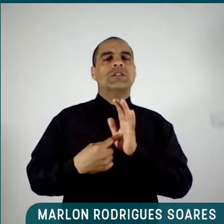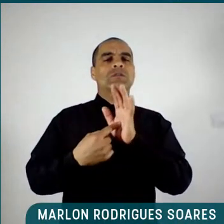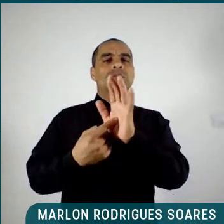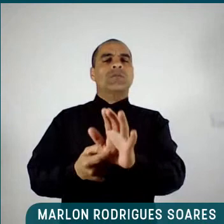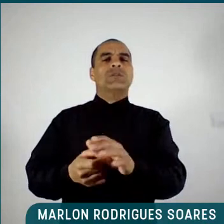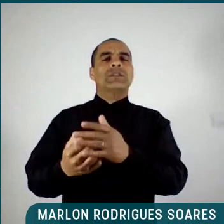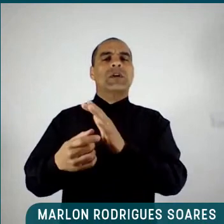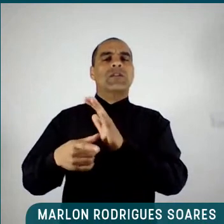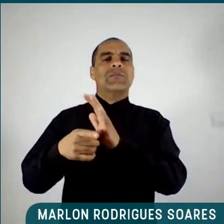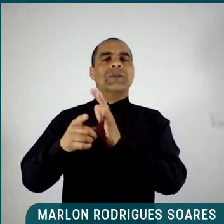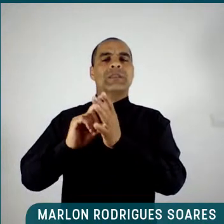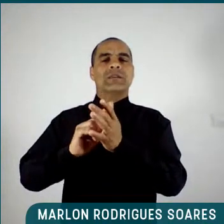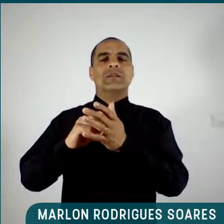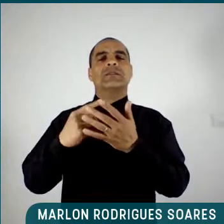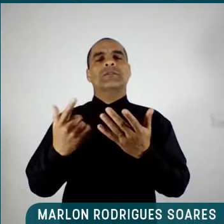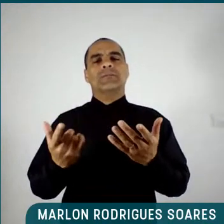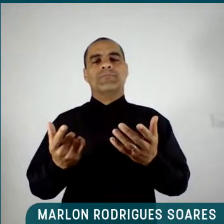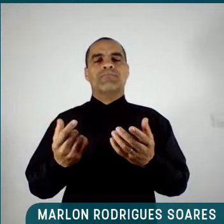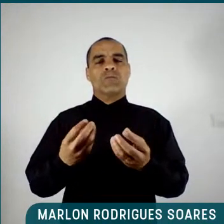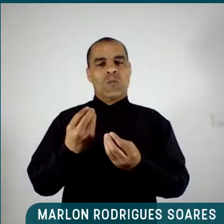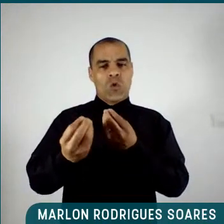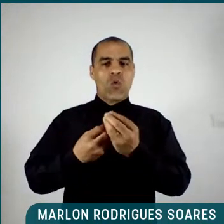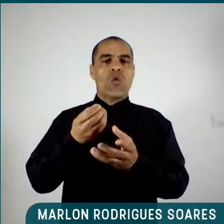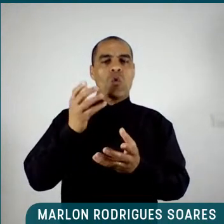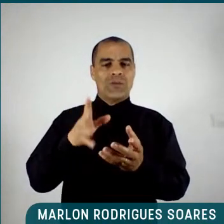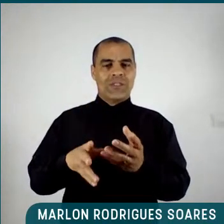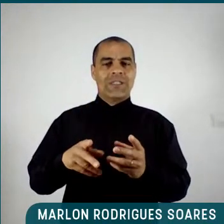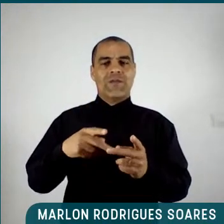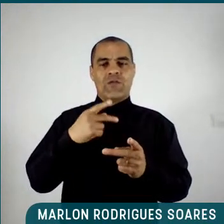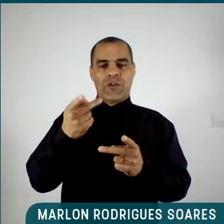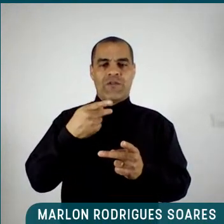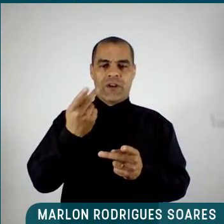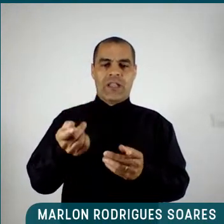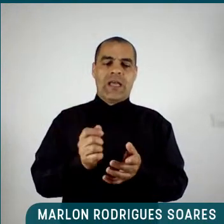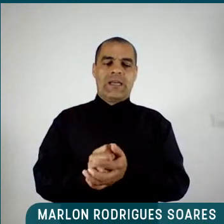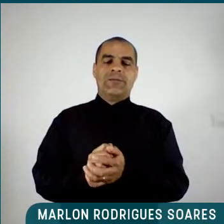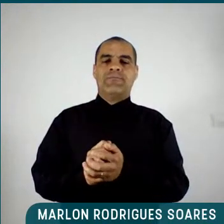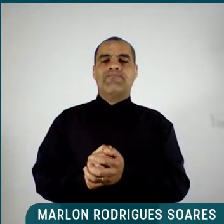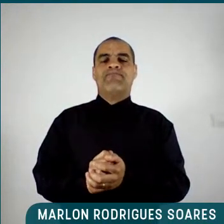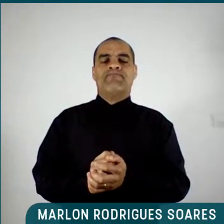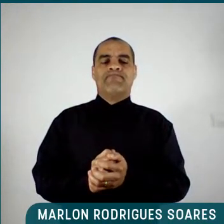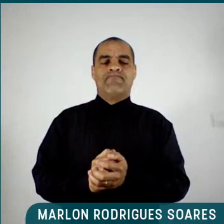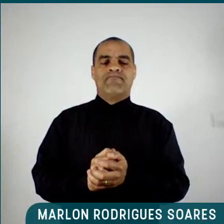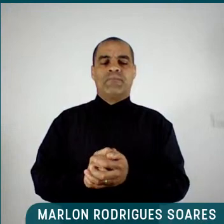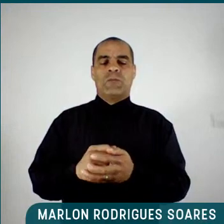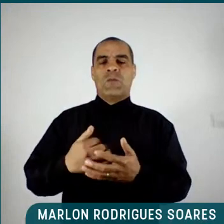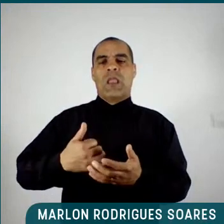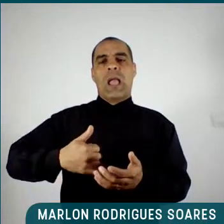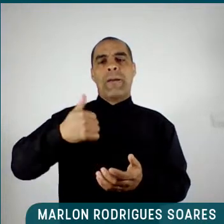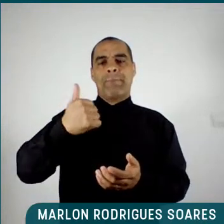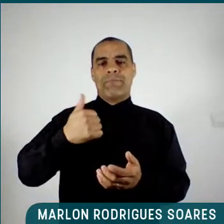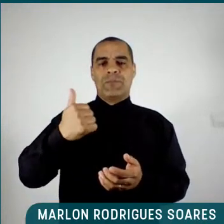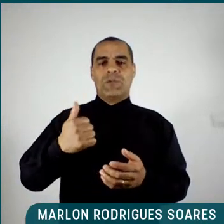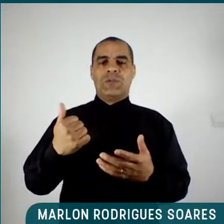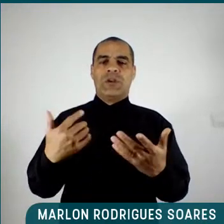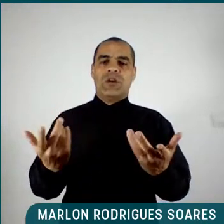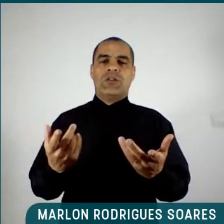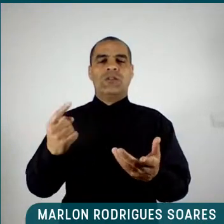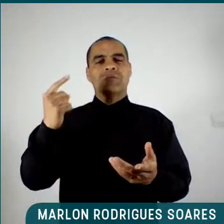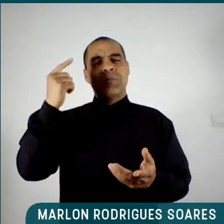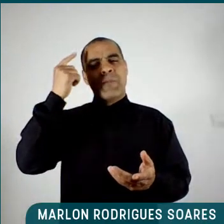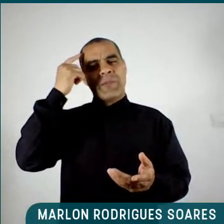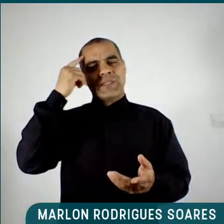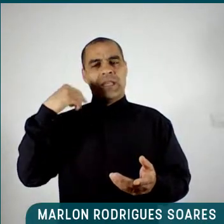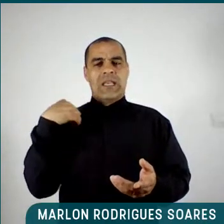altogether. This is a challenge that came well before the pandemic, as it was mentioned before. Why